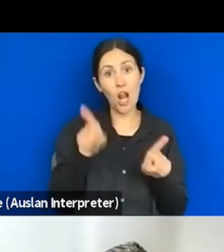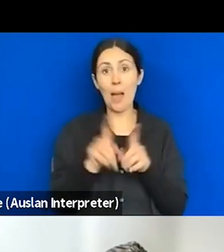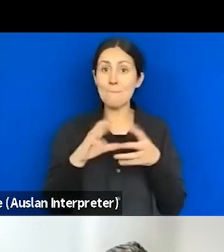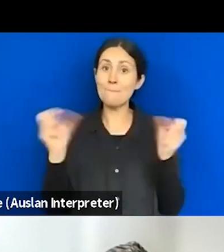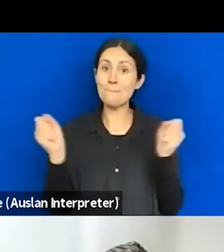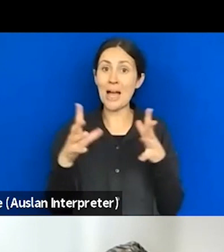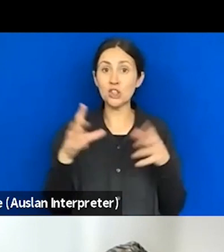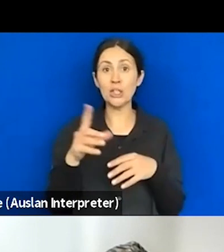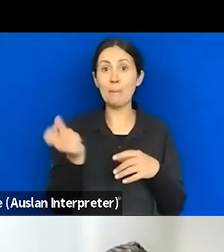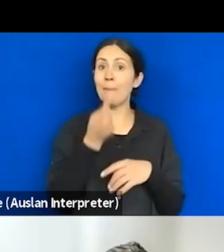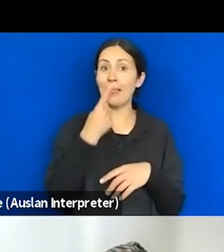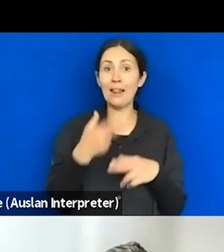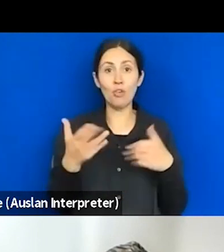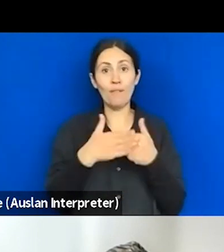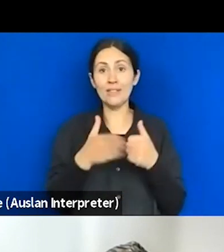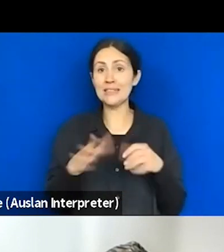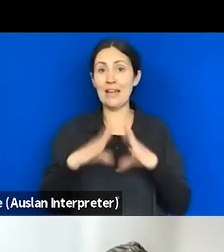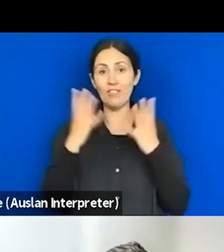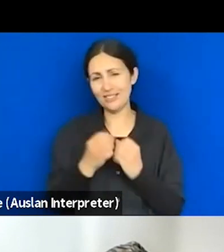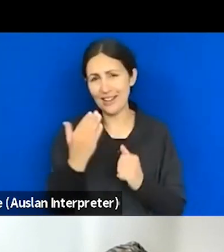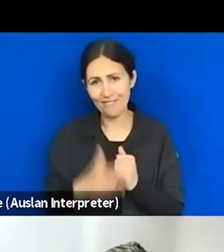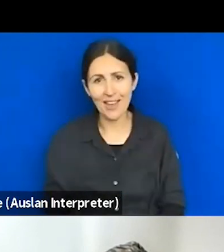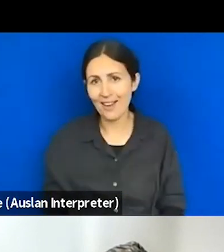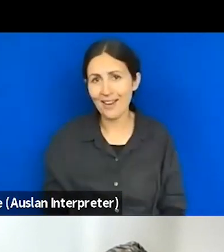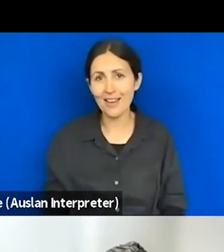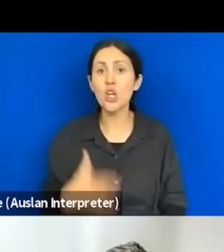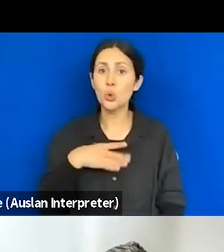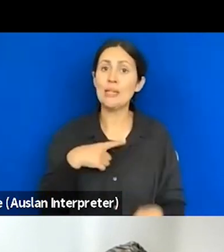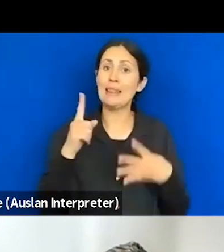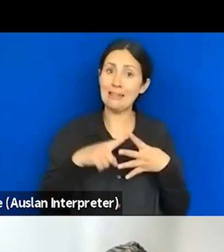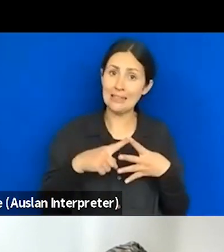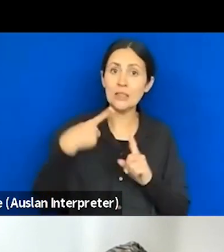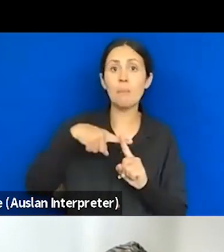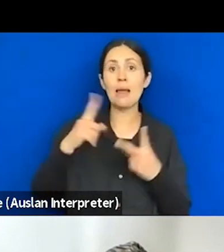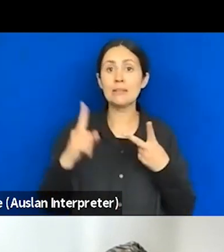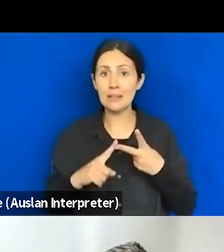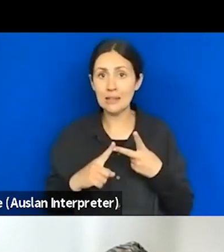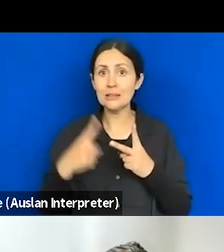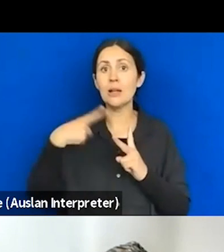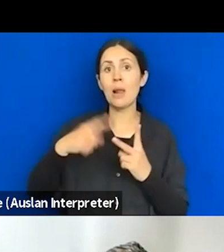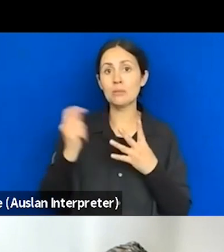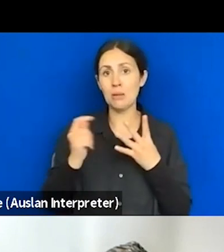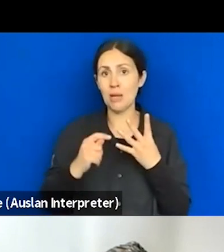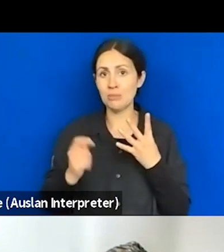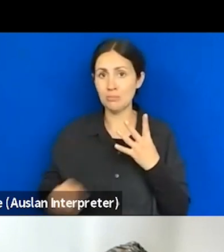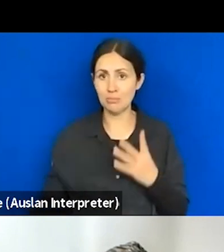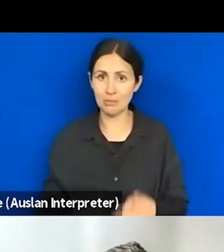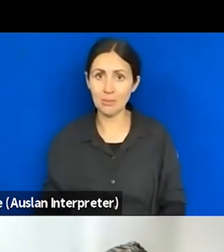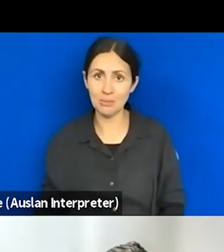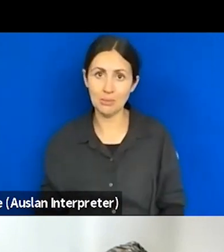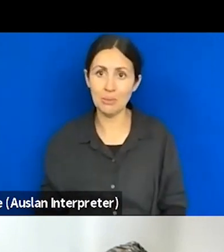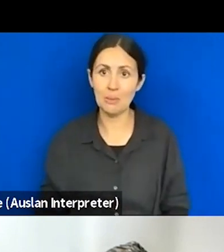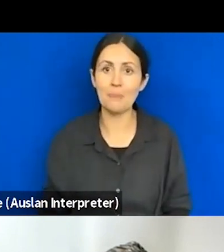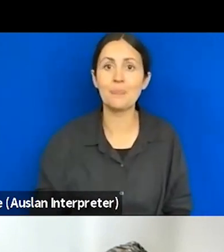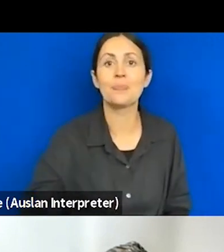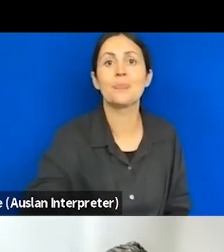is never a magic pill for anything. It is always delivered in context with other kind of supports around it. And that's where it ties back, I think, to the